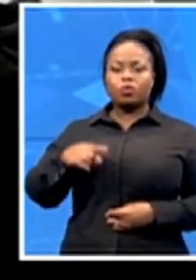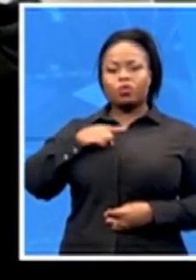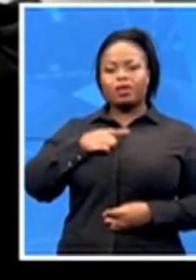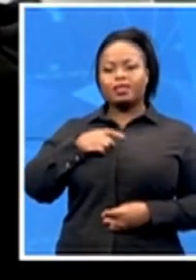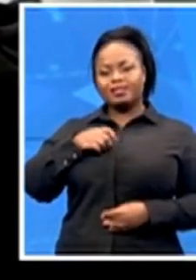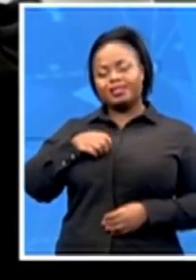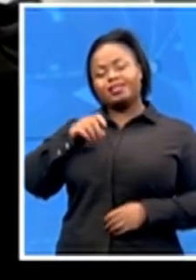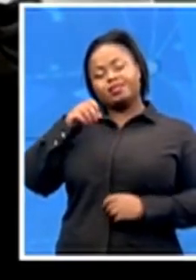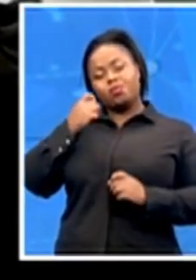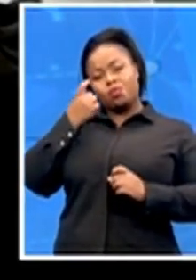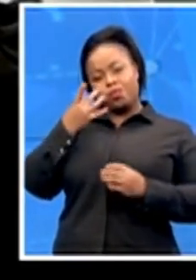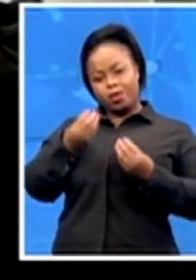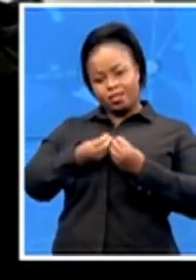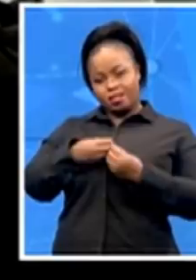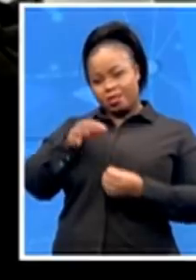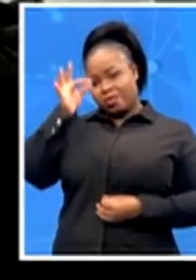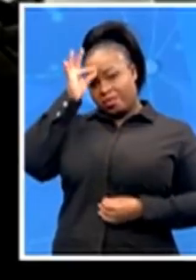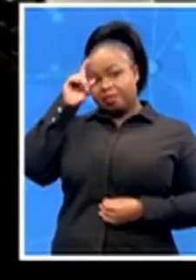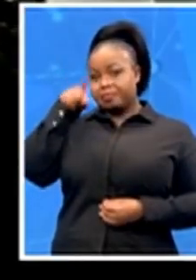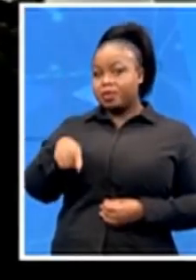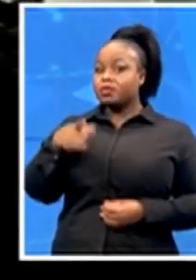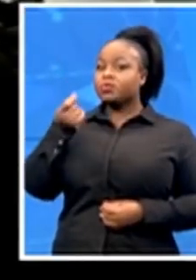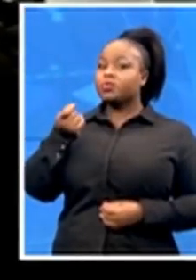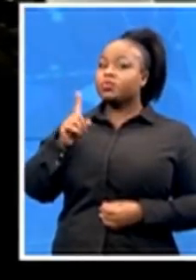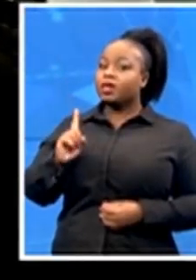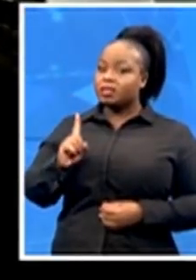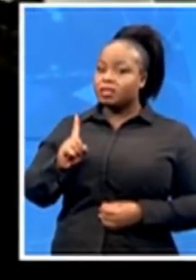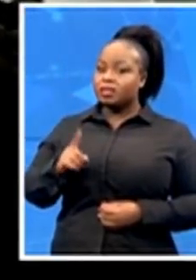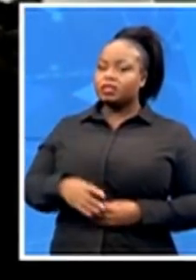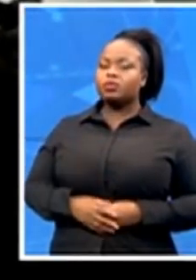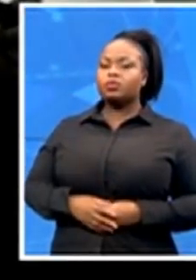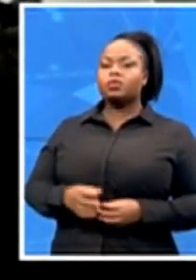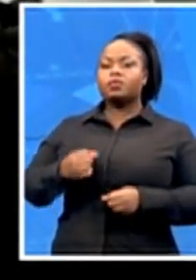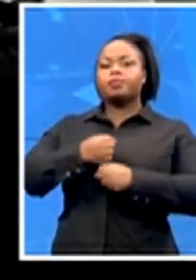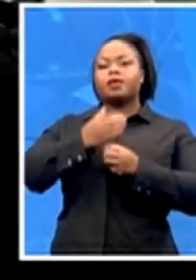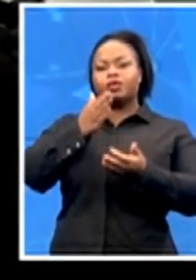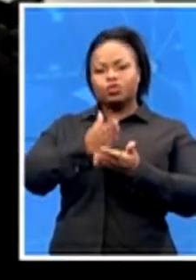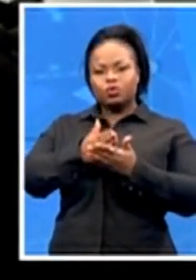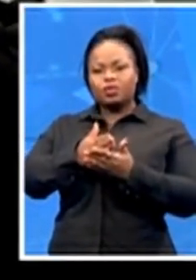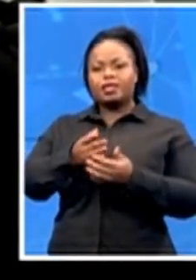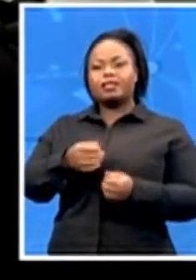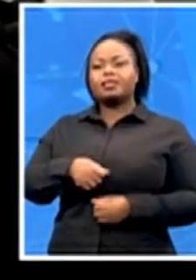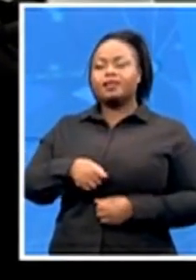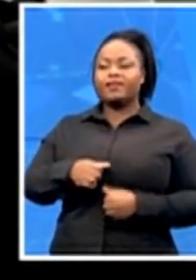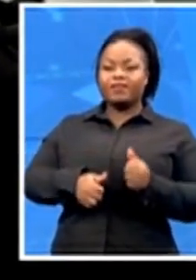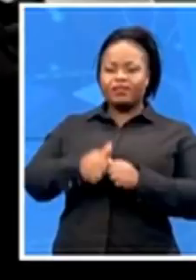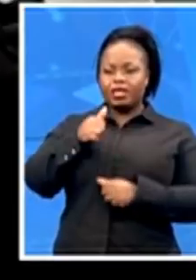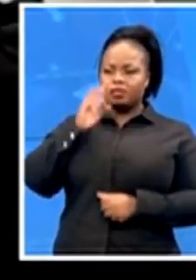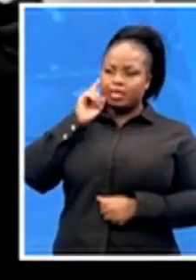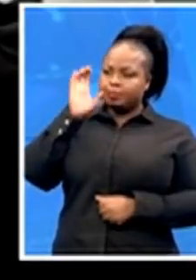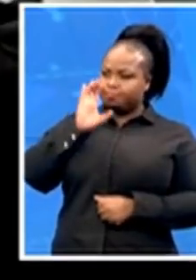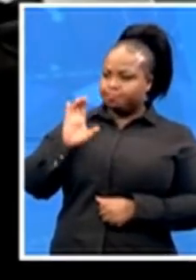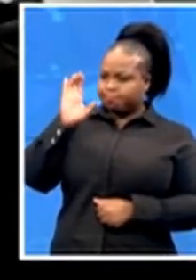to deploy assets that will enable them a better understanding of the situation. So it's a situational